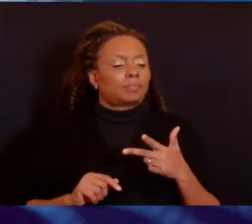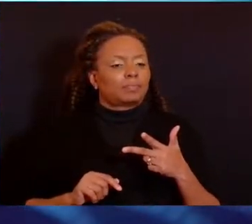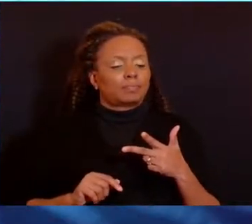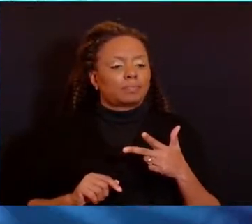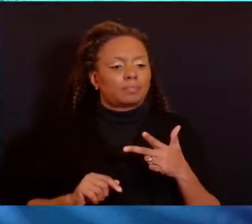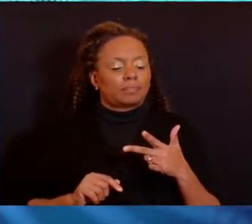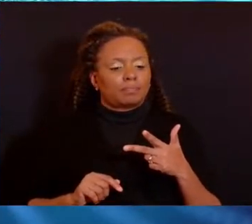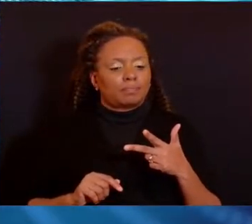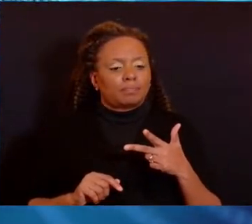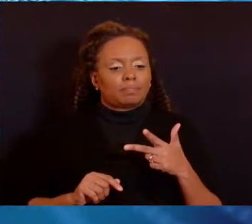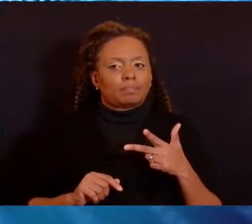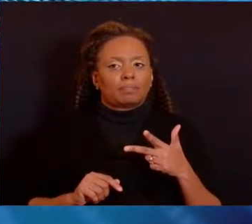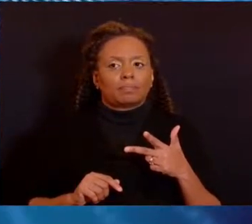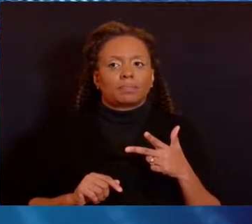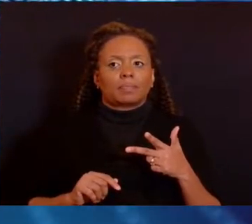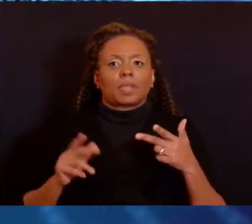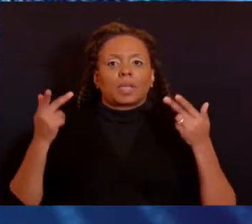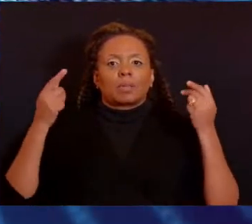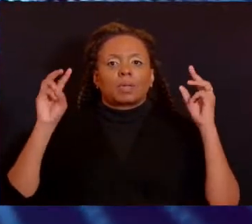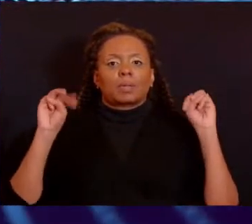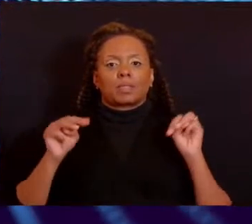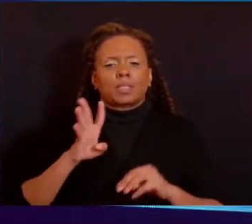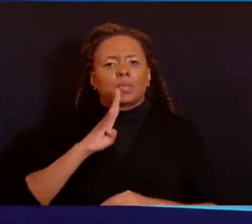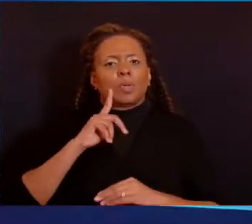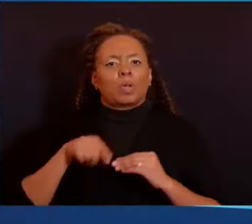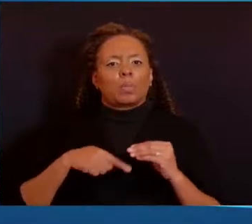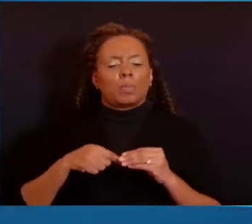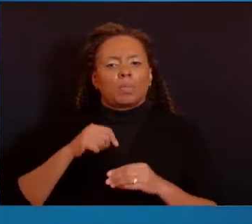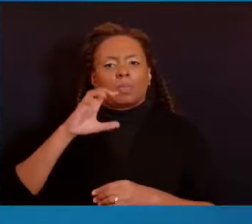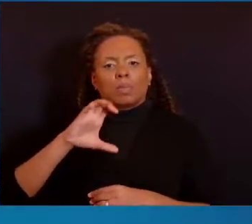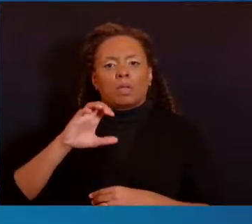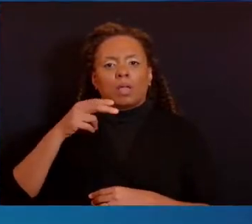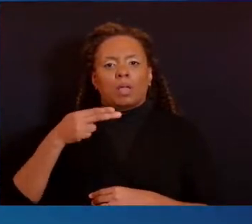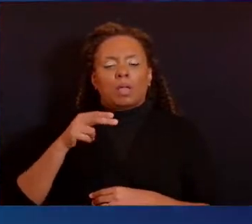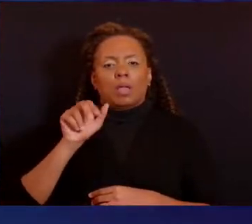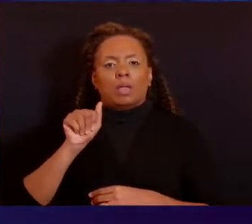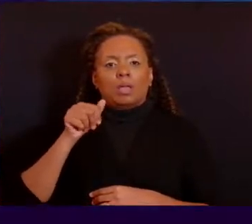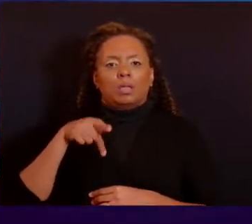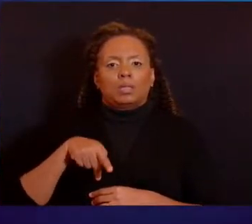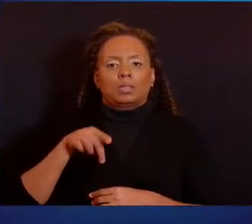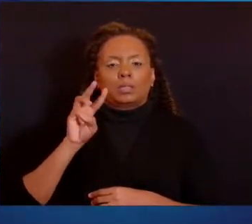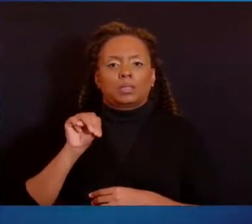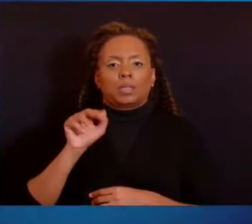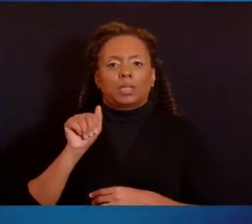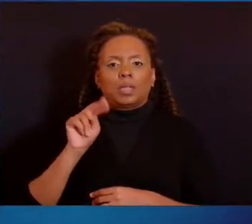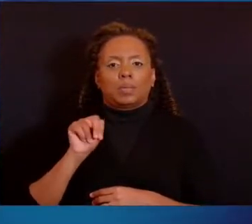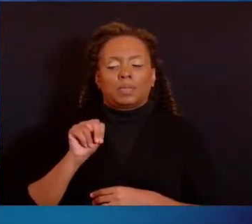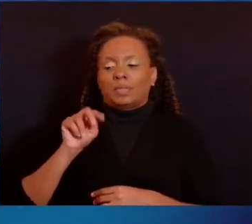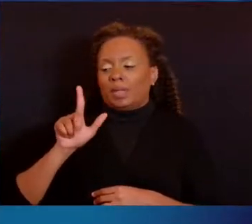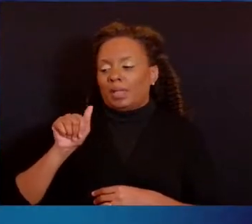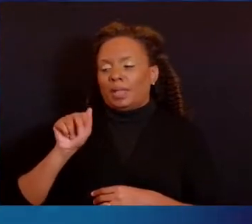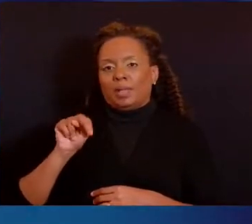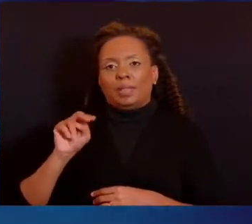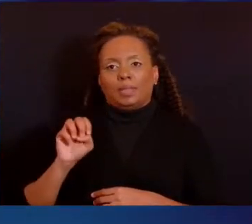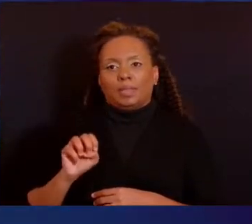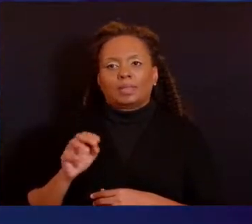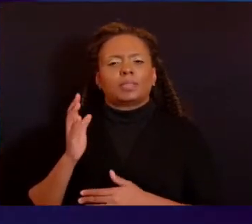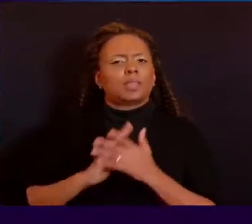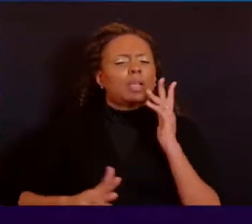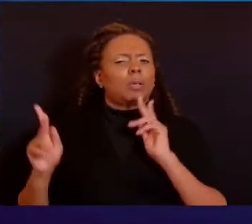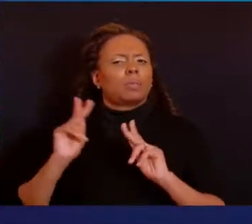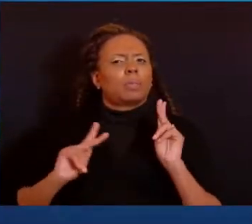of the area of Chapman Lane, but I recall just a few weeks ago, there were some challenges expressed by some of the residents down